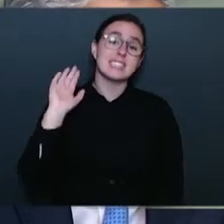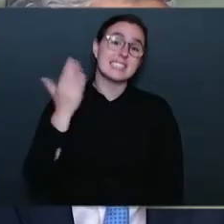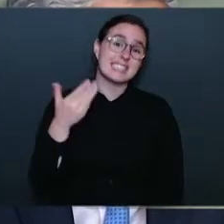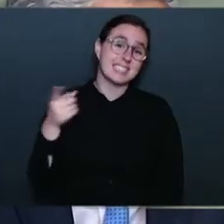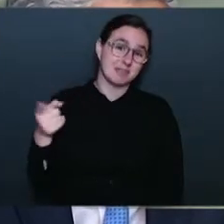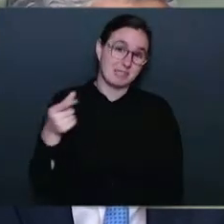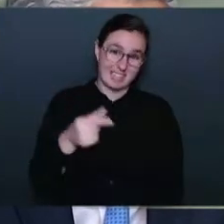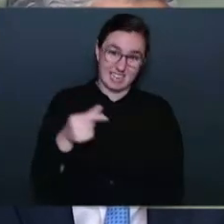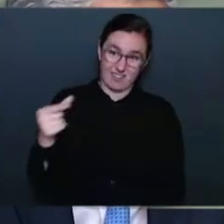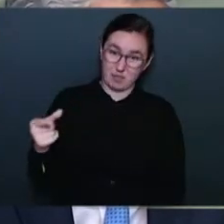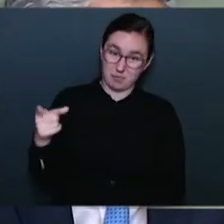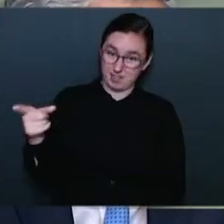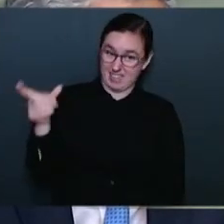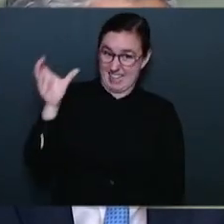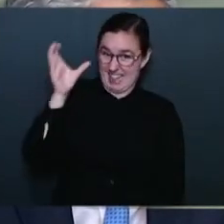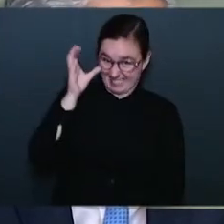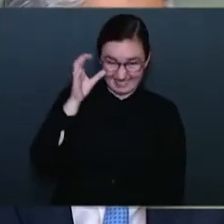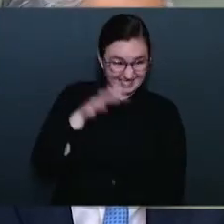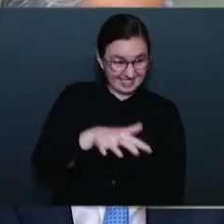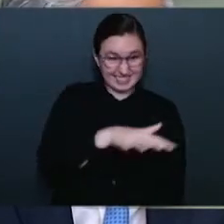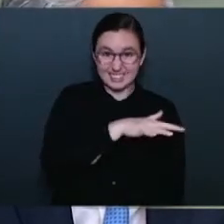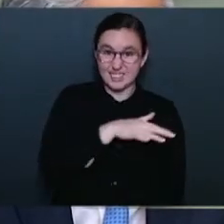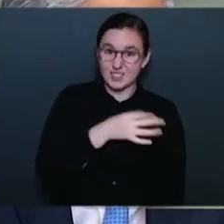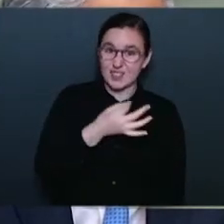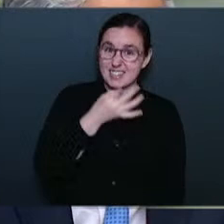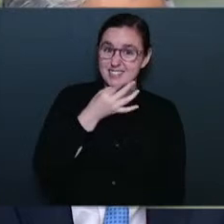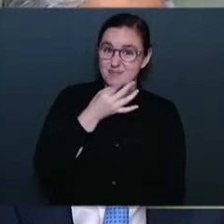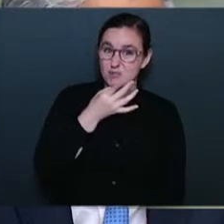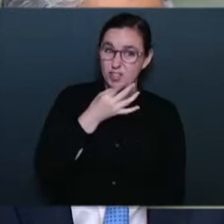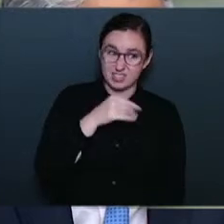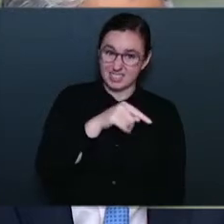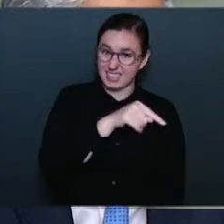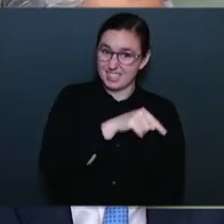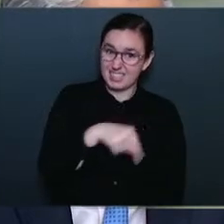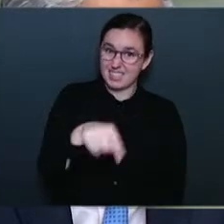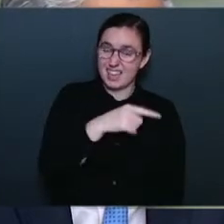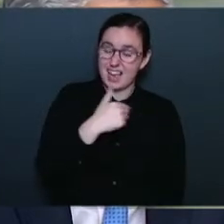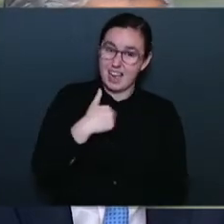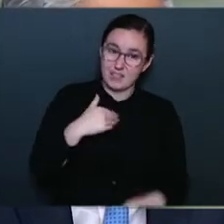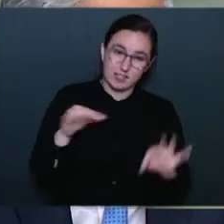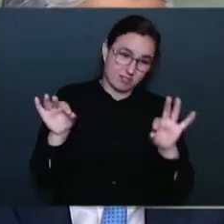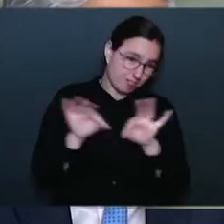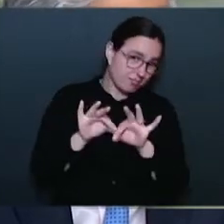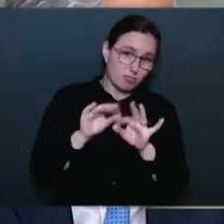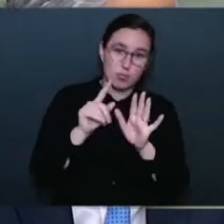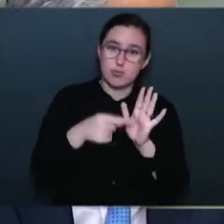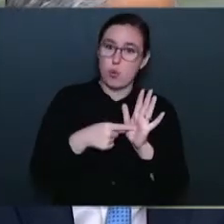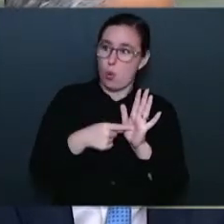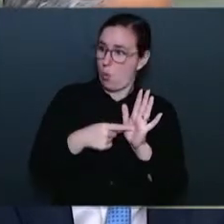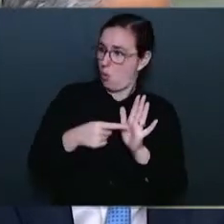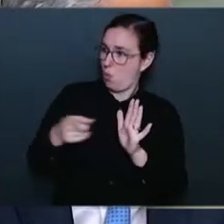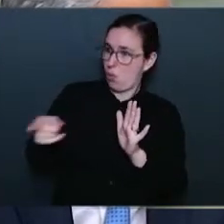sector who serve important roles in their very own backyards given the government private members Bill 202 is only beneficial to charitable